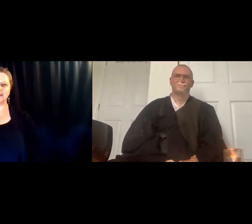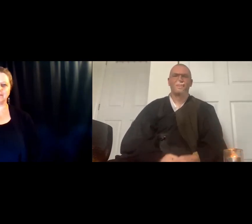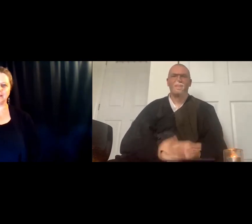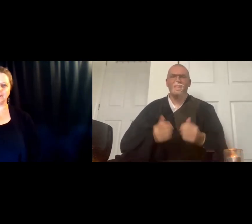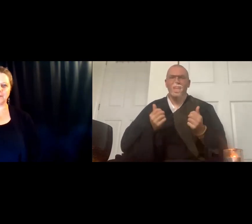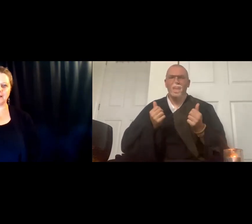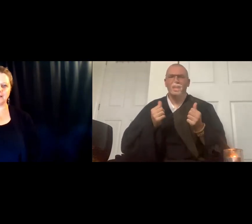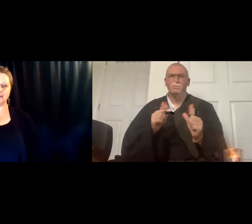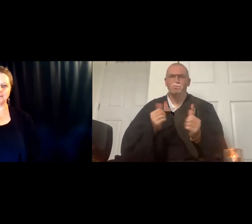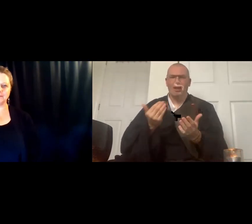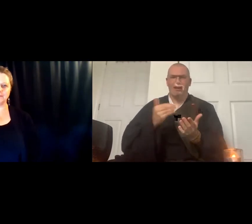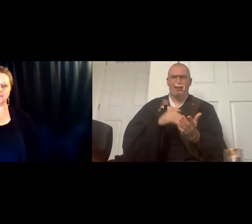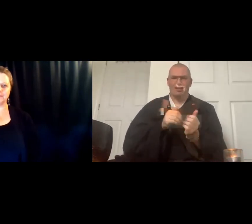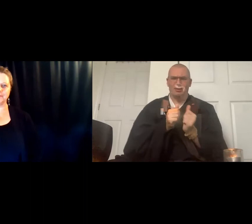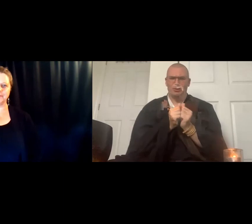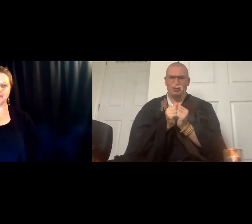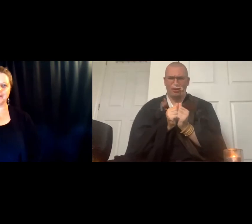it's leaving your body.